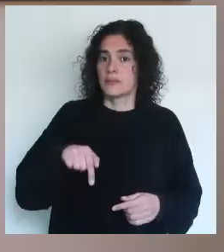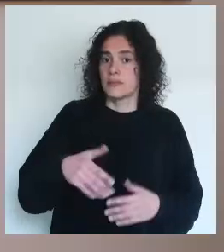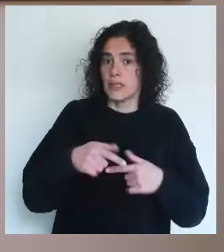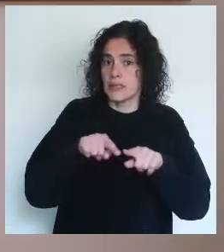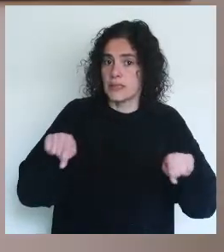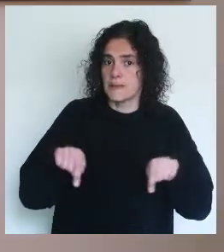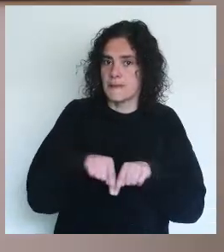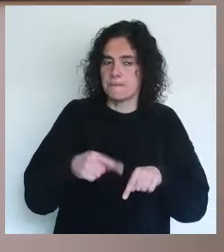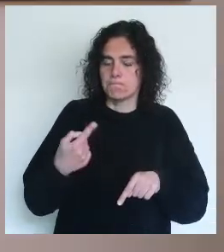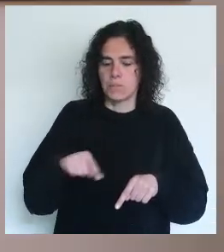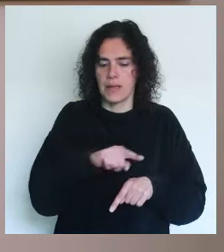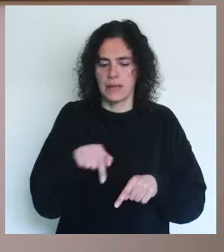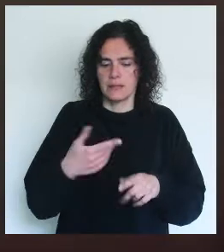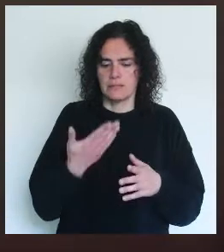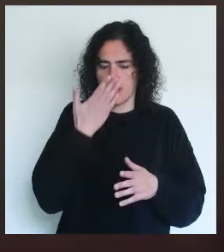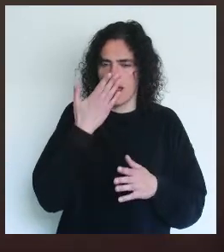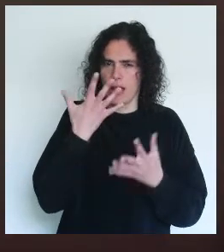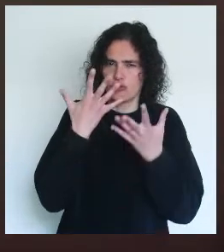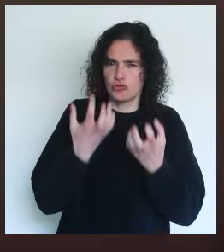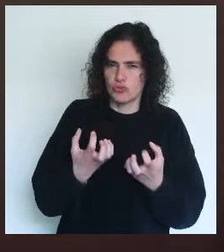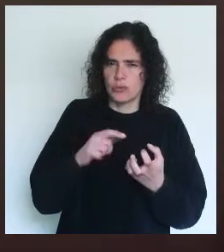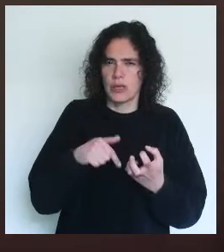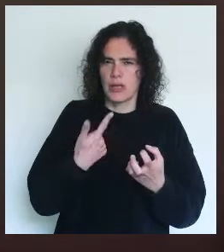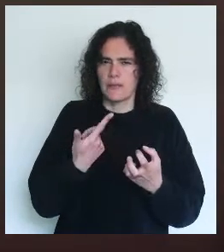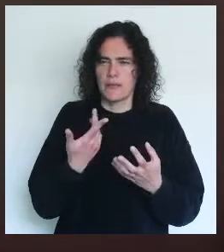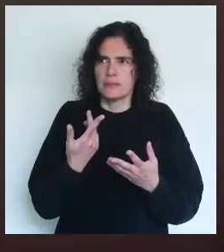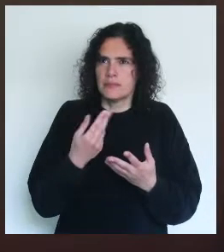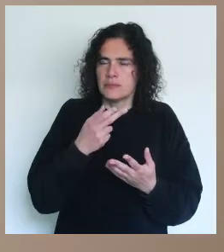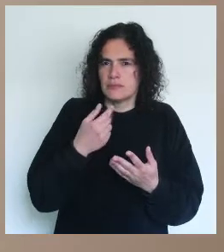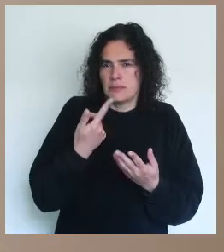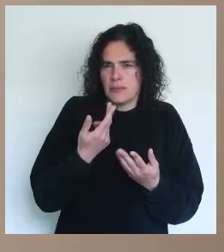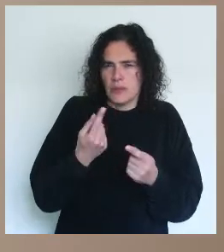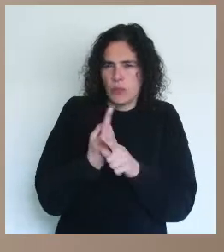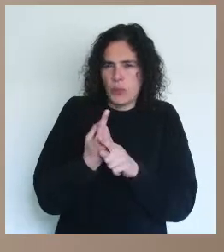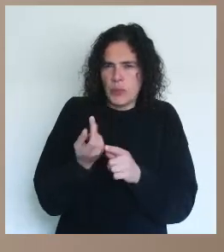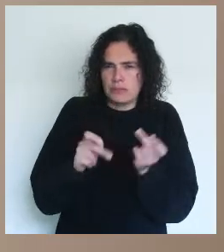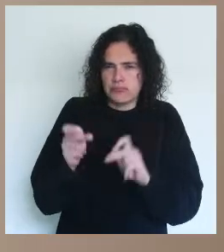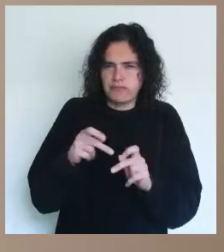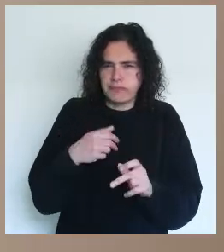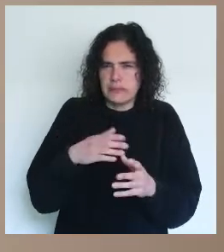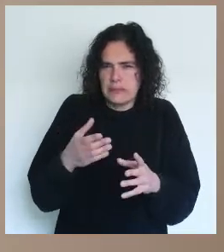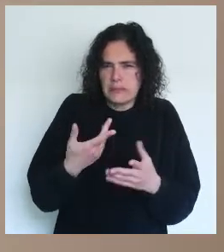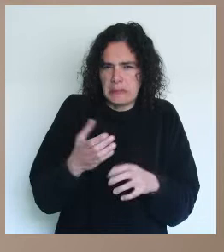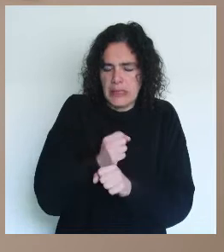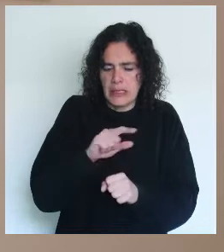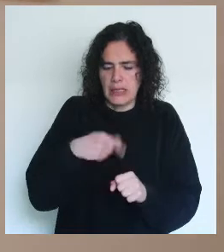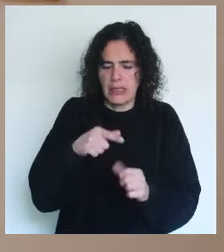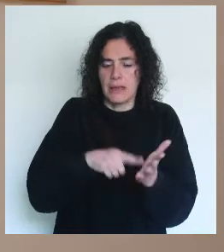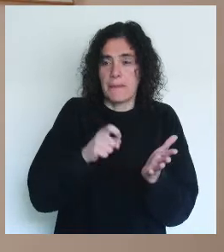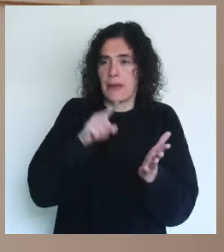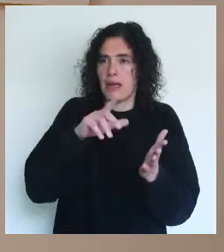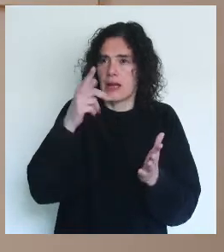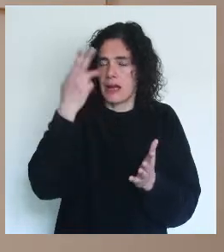Here in this room you have looks like a dark room, a bit of drama. I want to talk about this series of images here by the